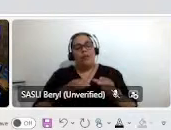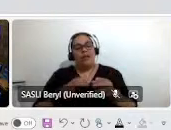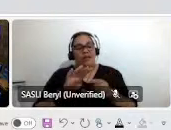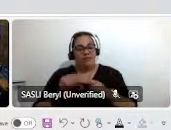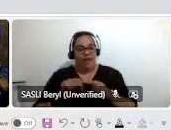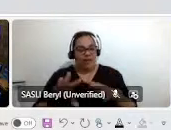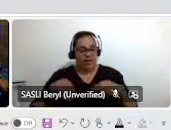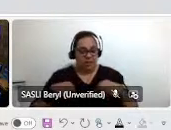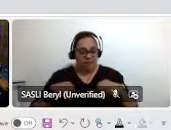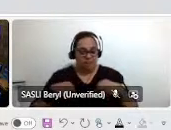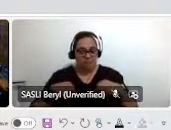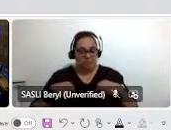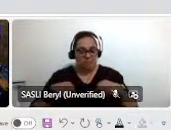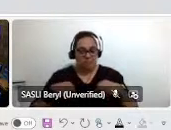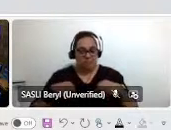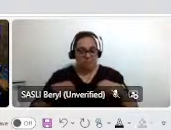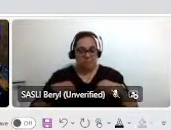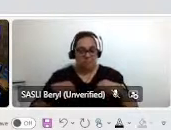those acceptable?